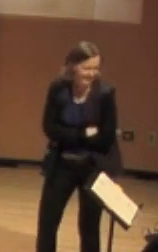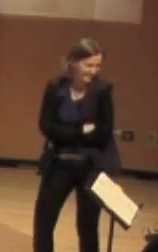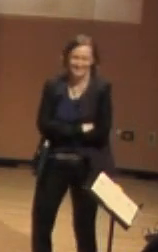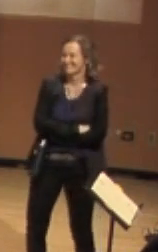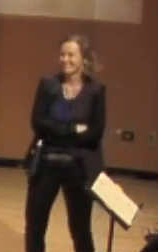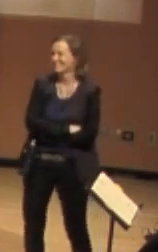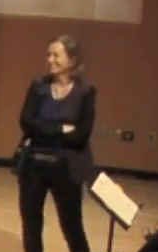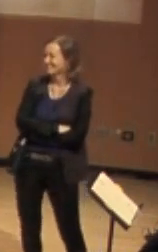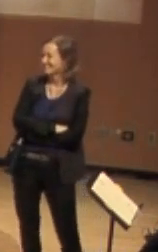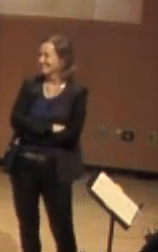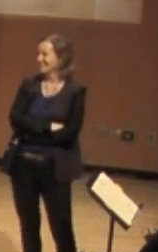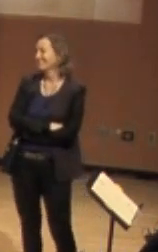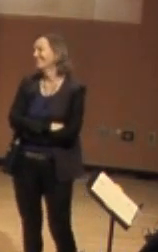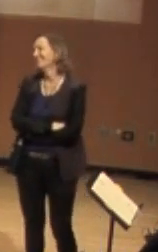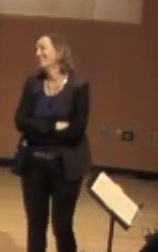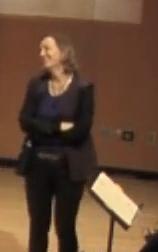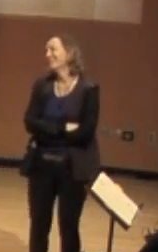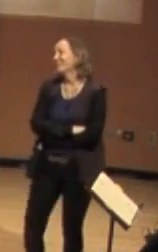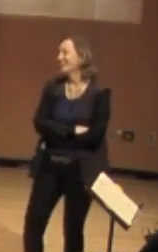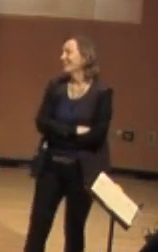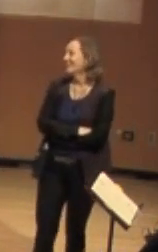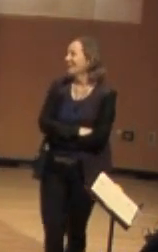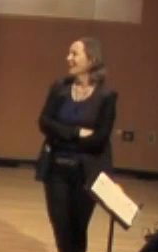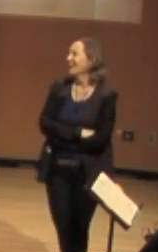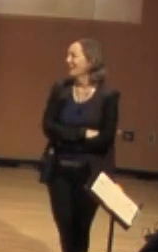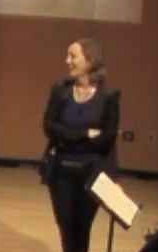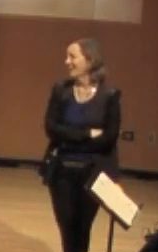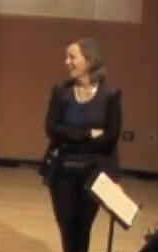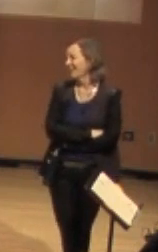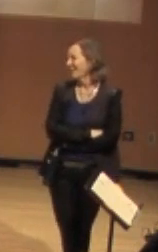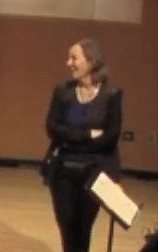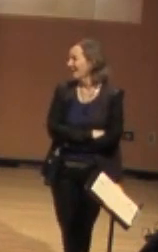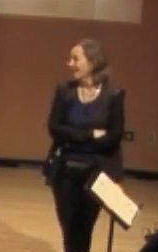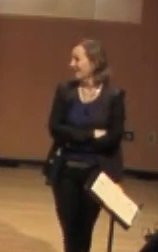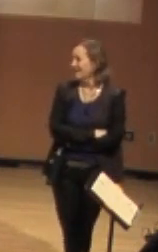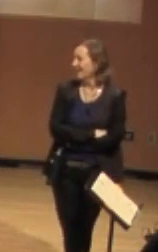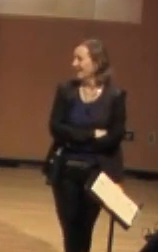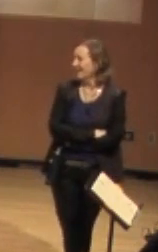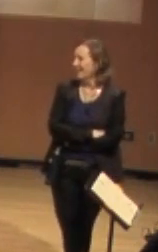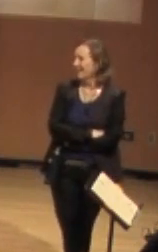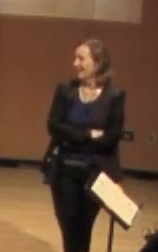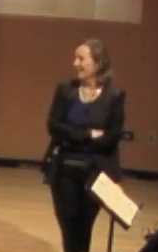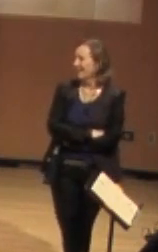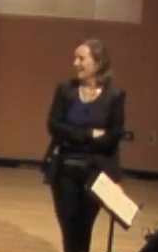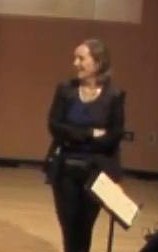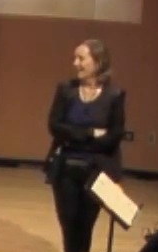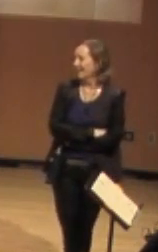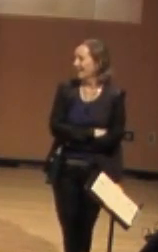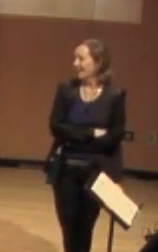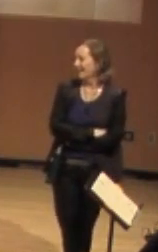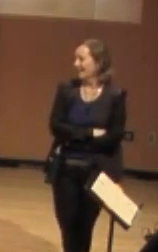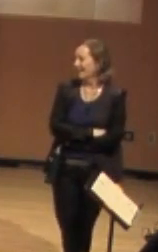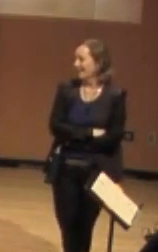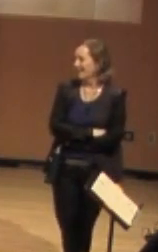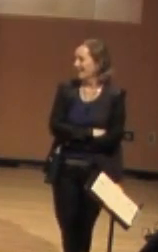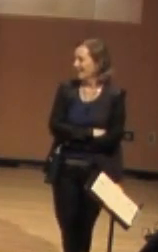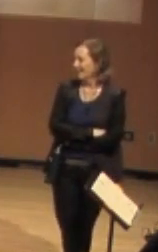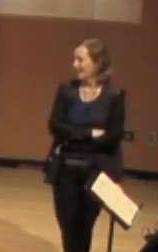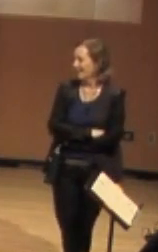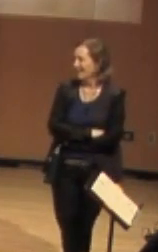and I remember in fact Frank and I were joking about it there's a song that my charact that I chose for my